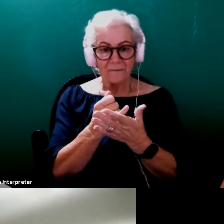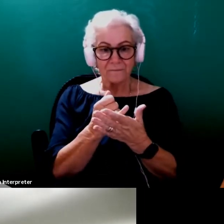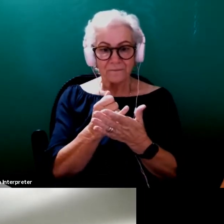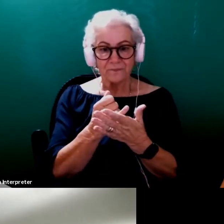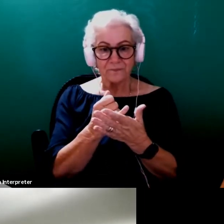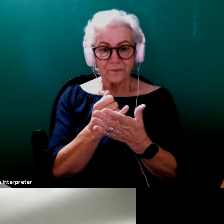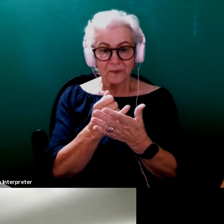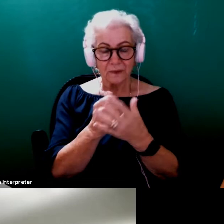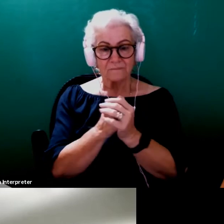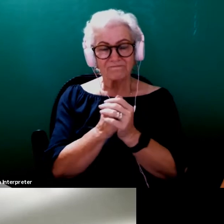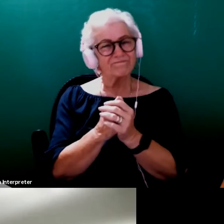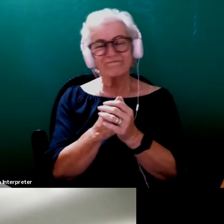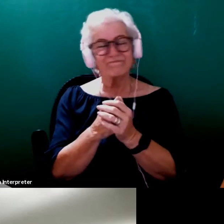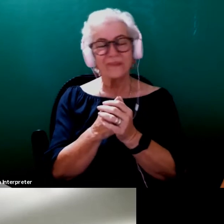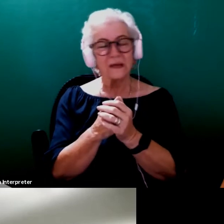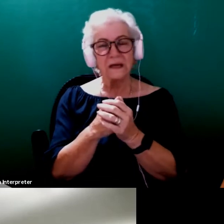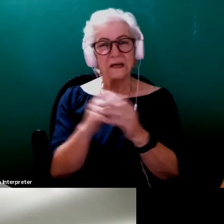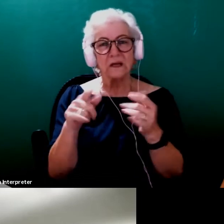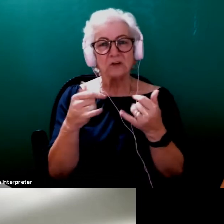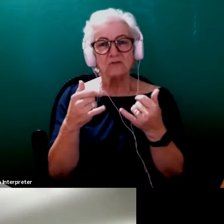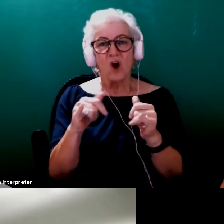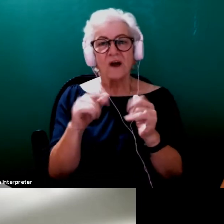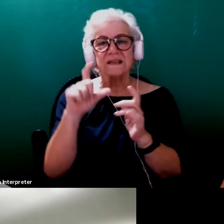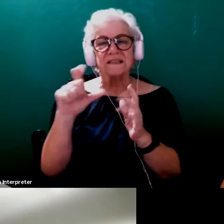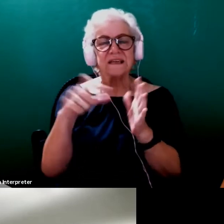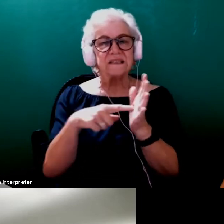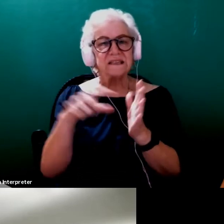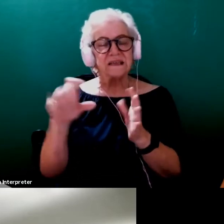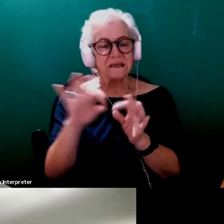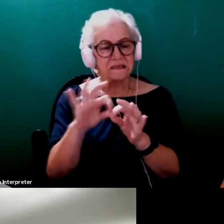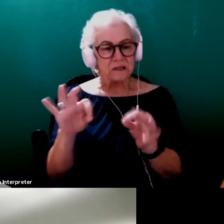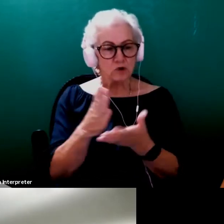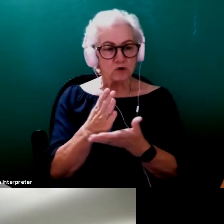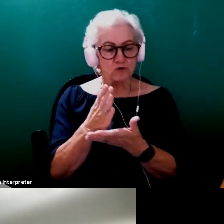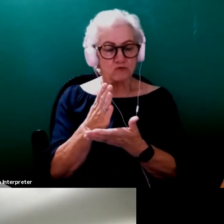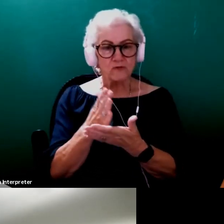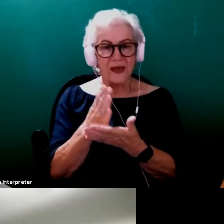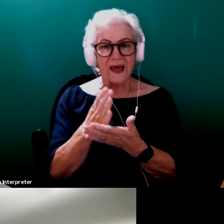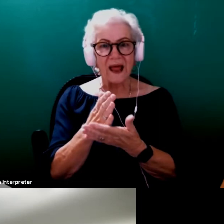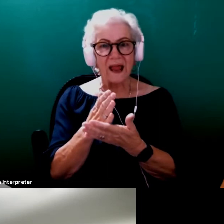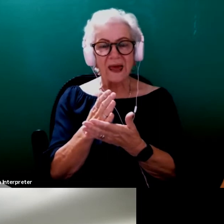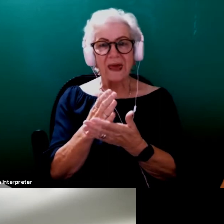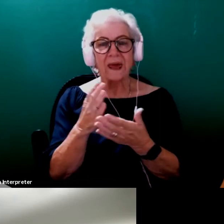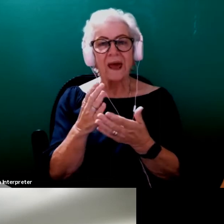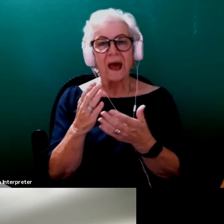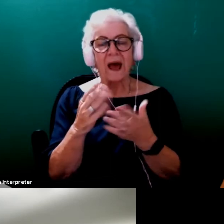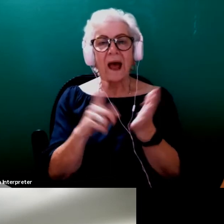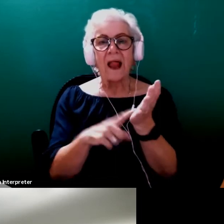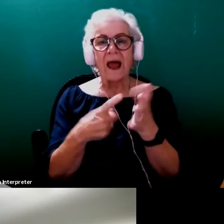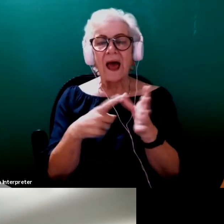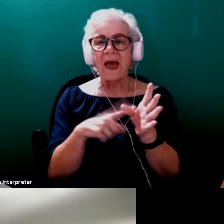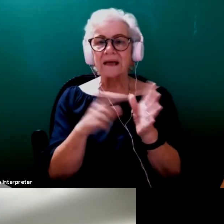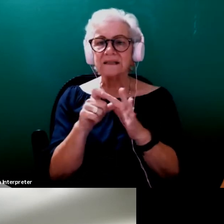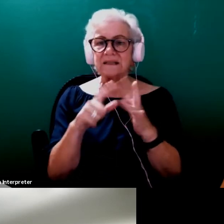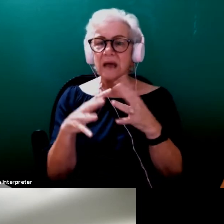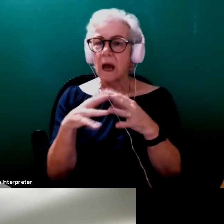No, that's too strong. The CDC didn't really lay down the law and